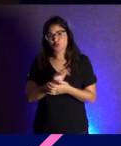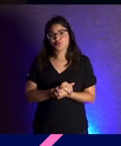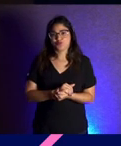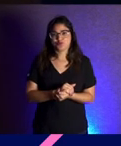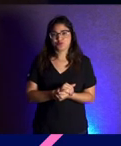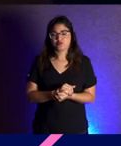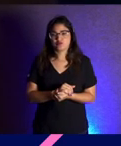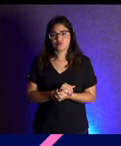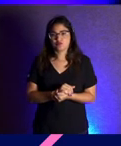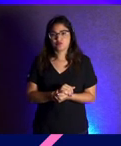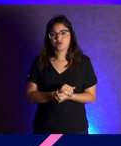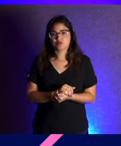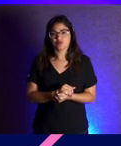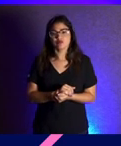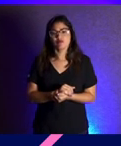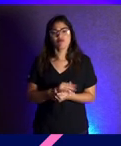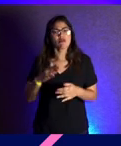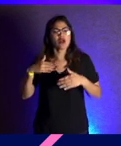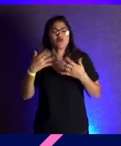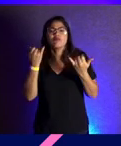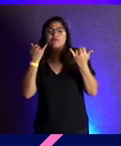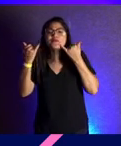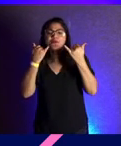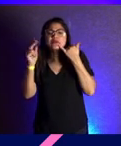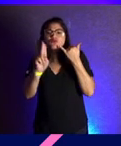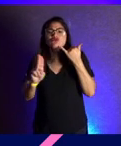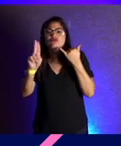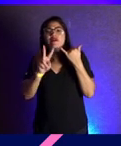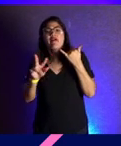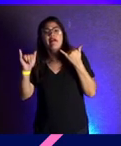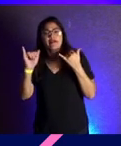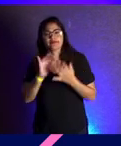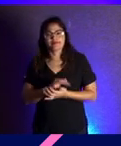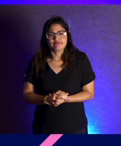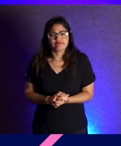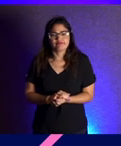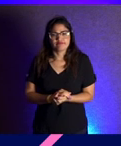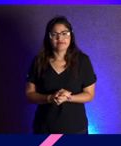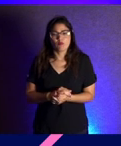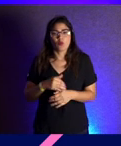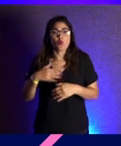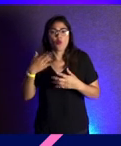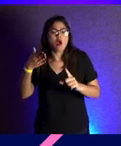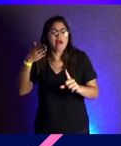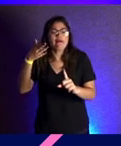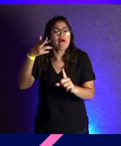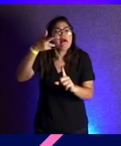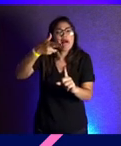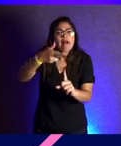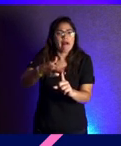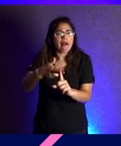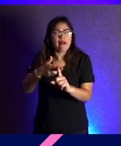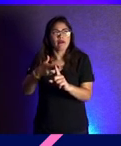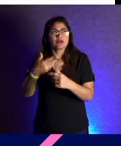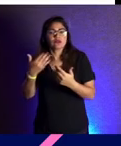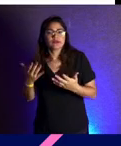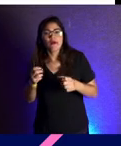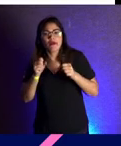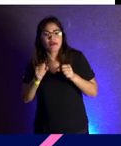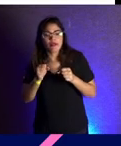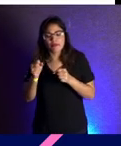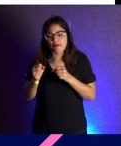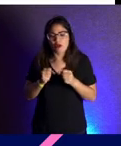Which source is it using? And what relationships might it have with other sources? And